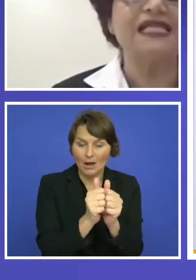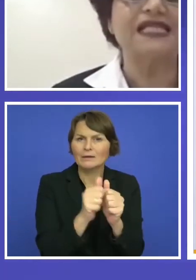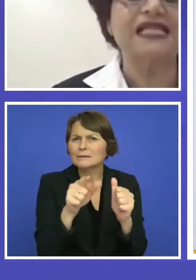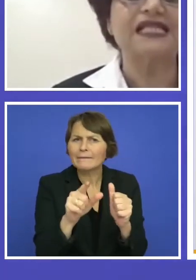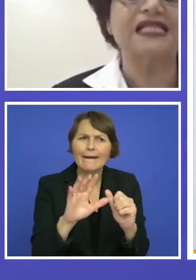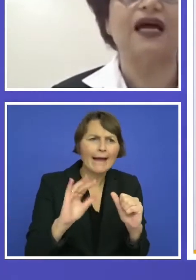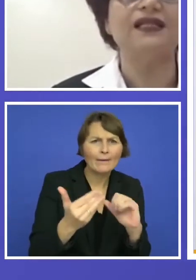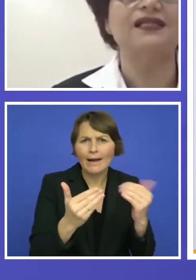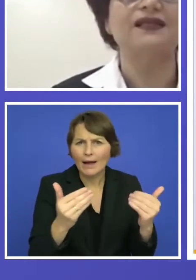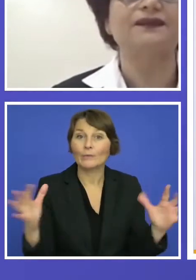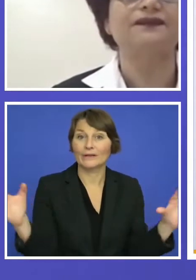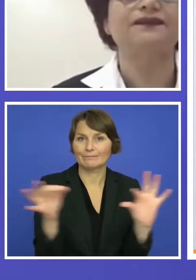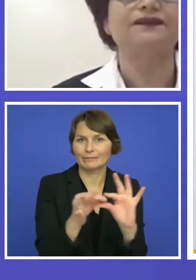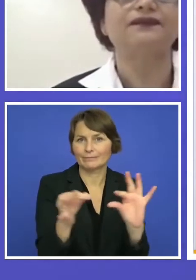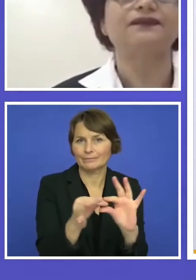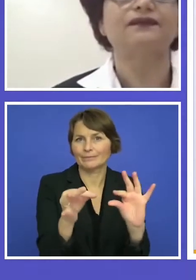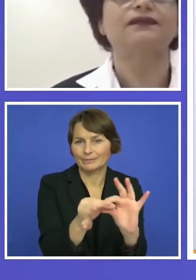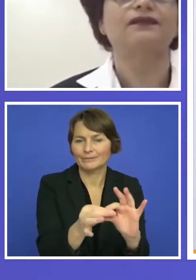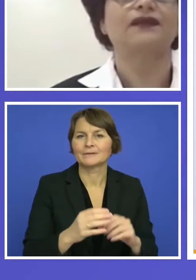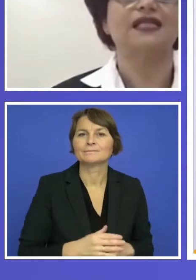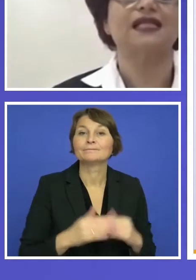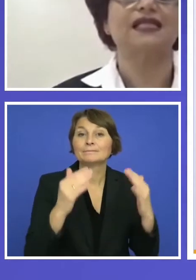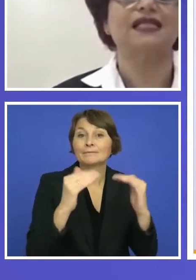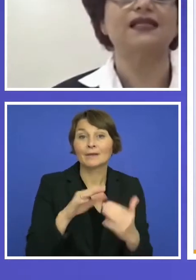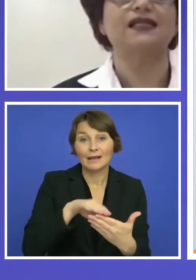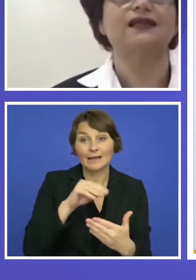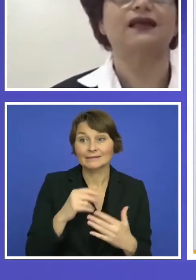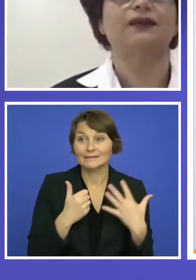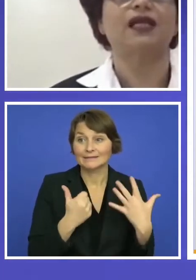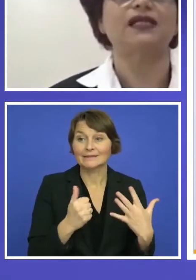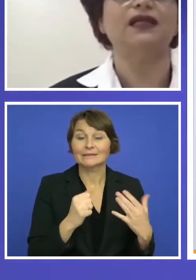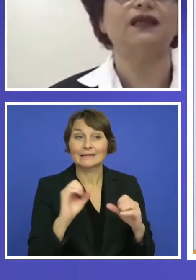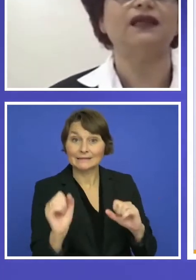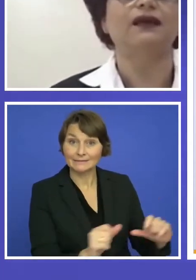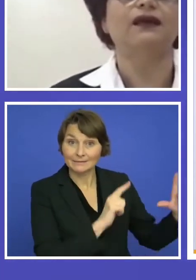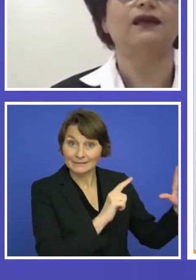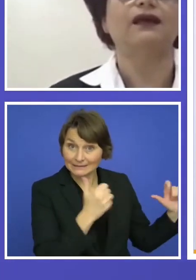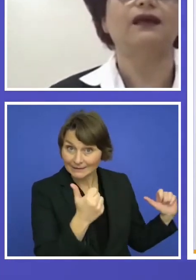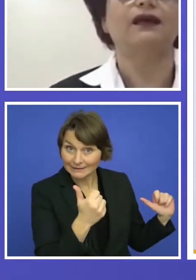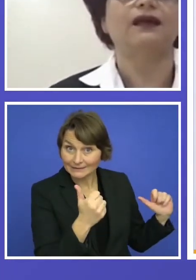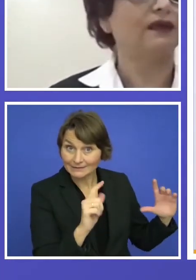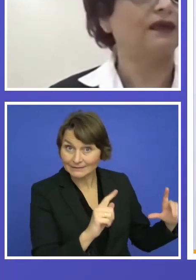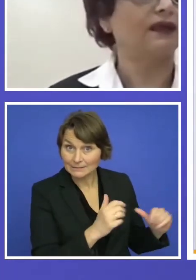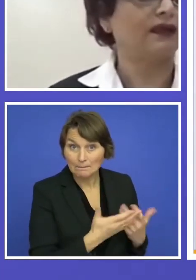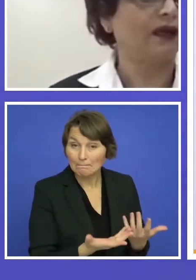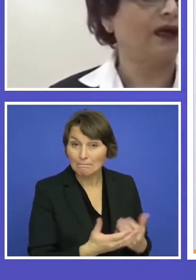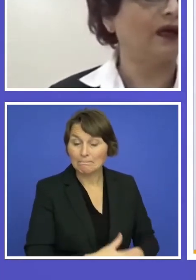number 6, please, next slide. Is it 6? I'm not seeing.